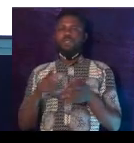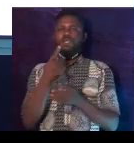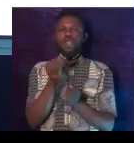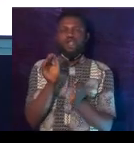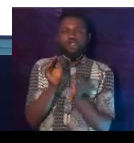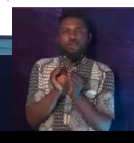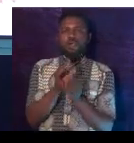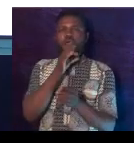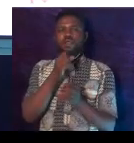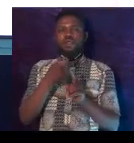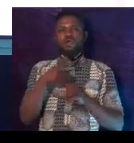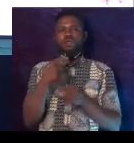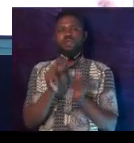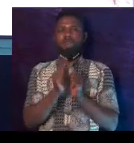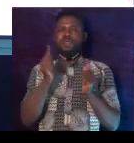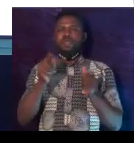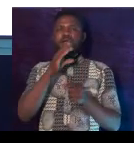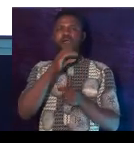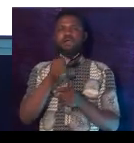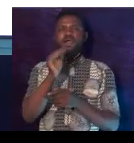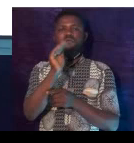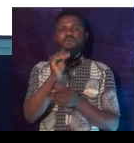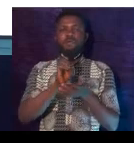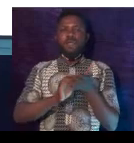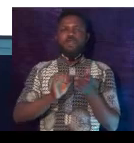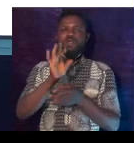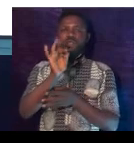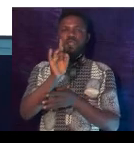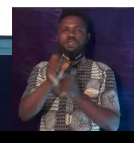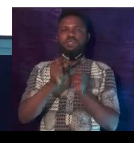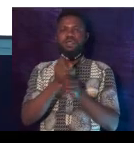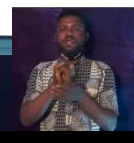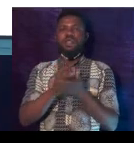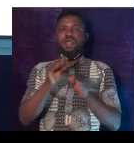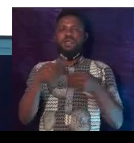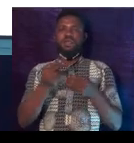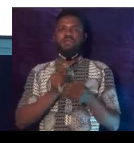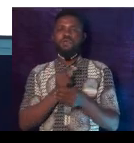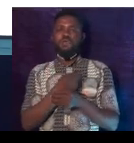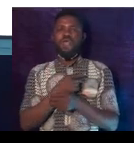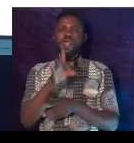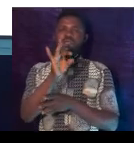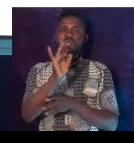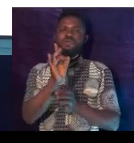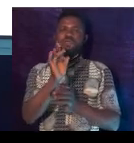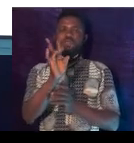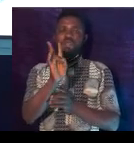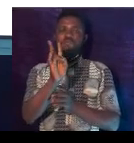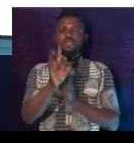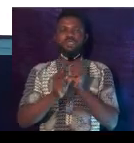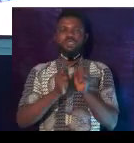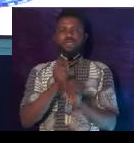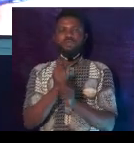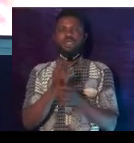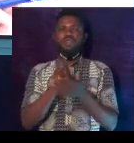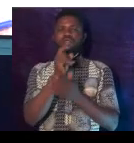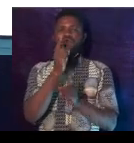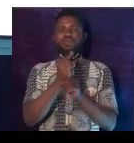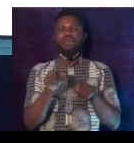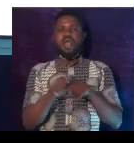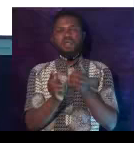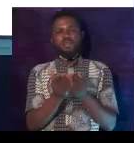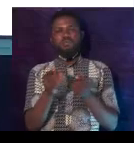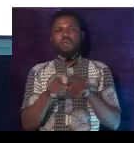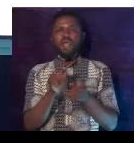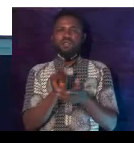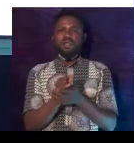subtract the smaller age from the bigger age. 15 years minus 8 years, and that should give me 7 years. And it's